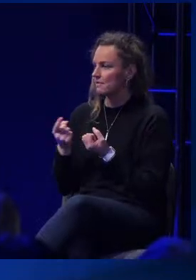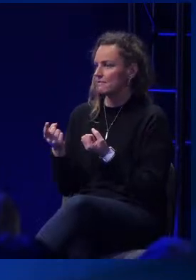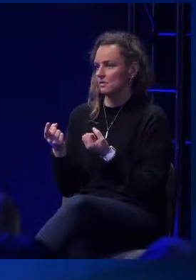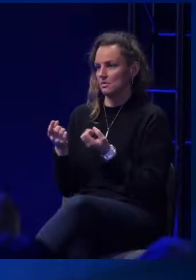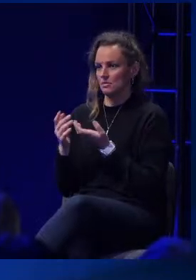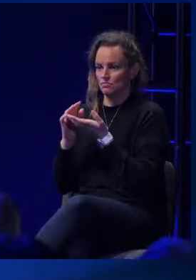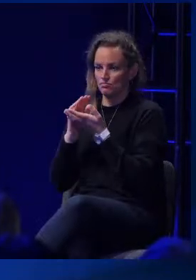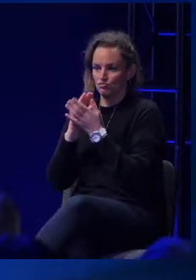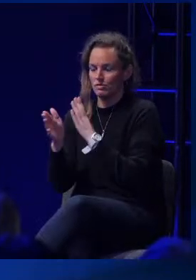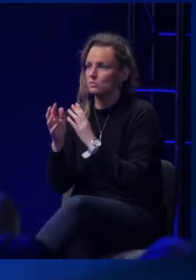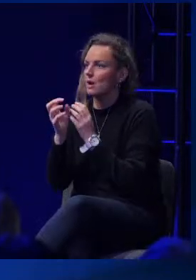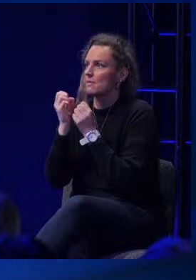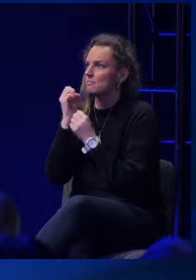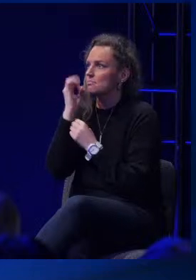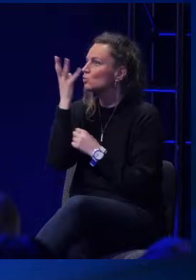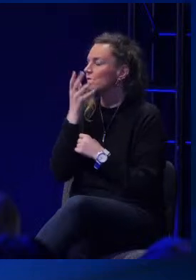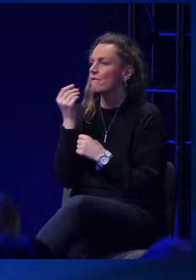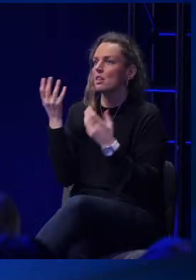received these beautiful